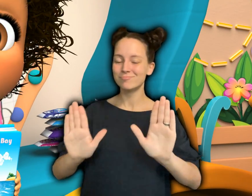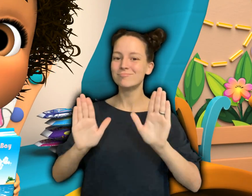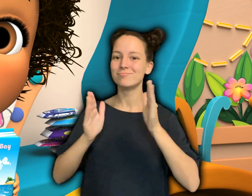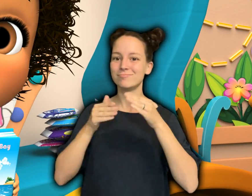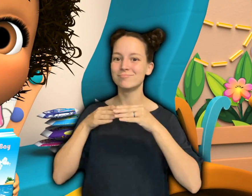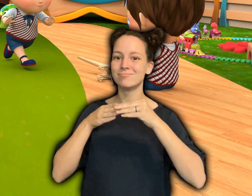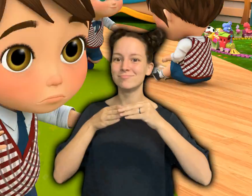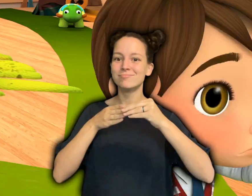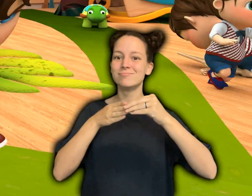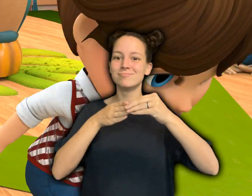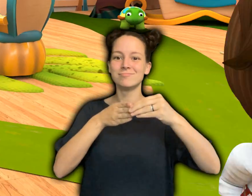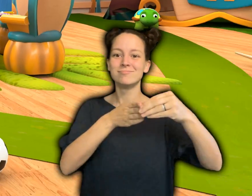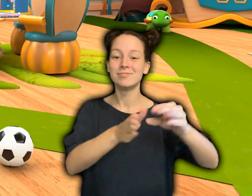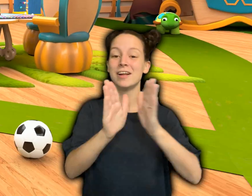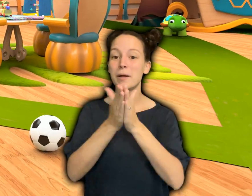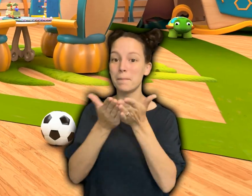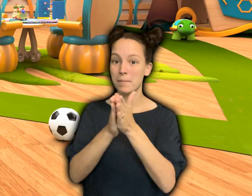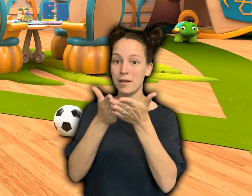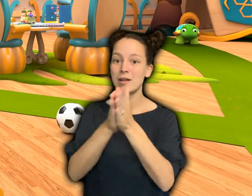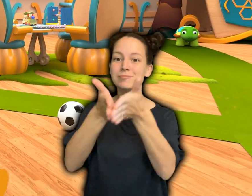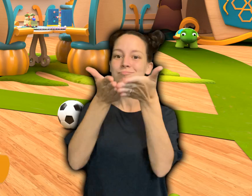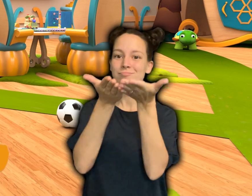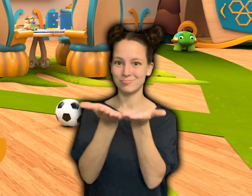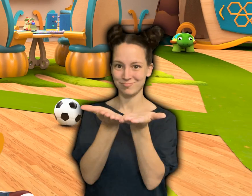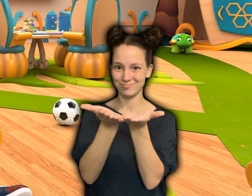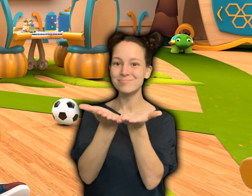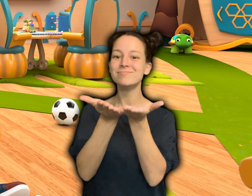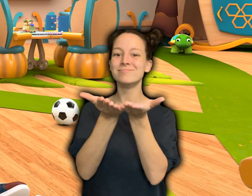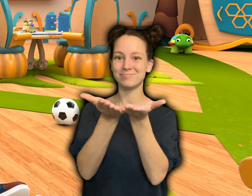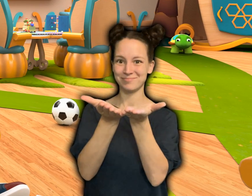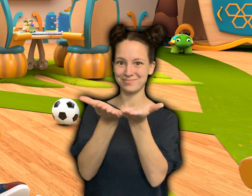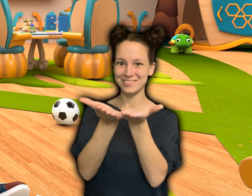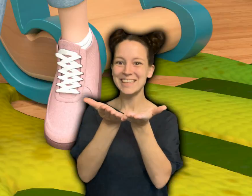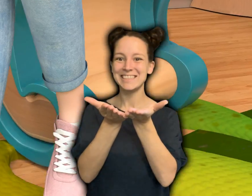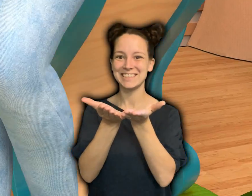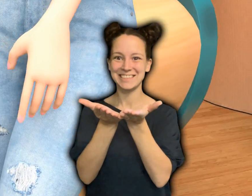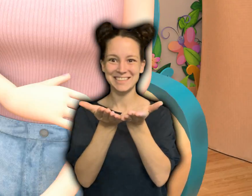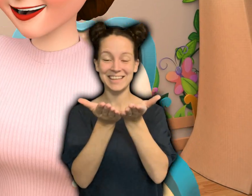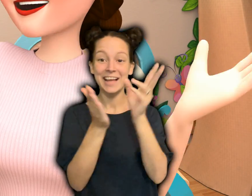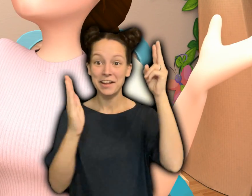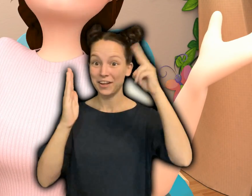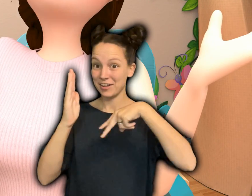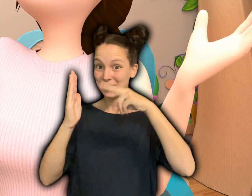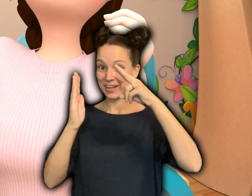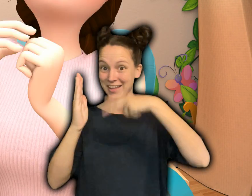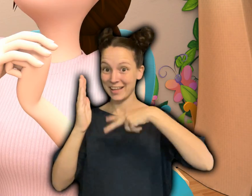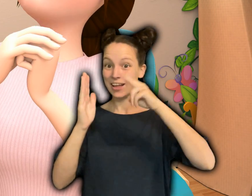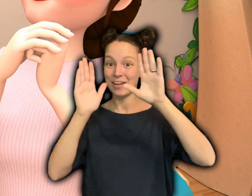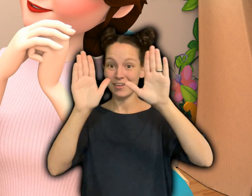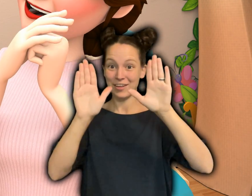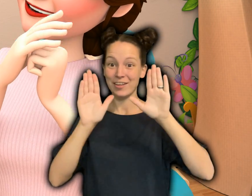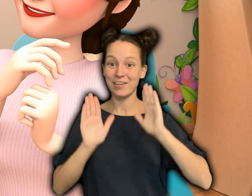guide Open a book You little child Reading is